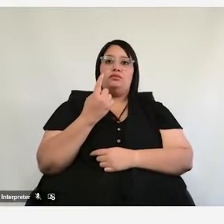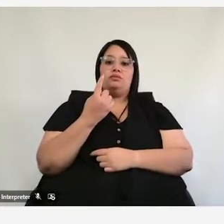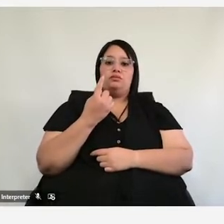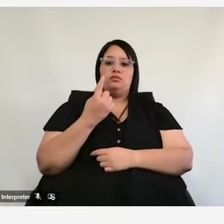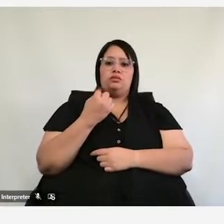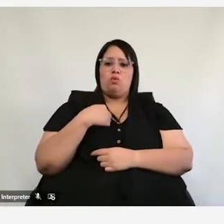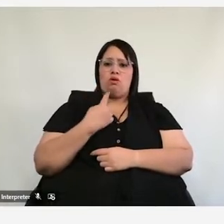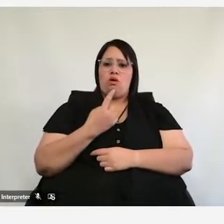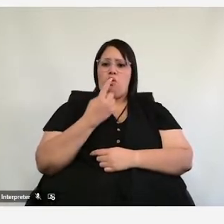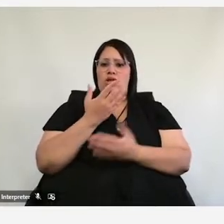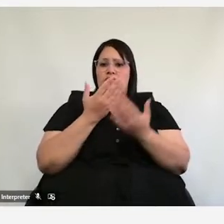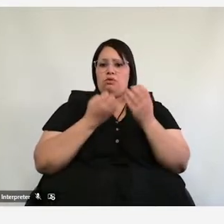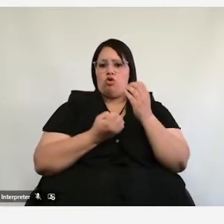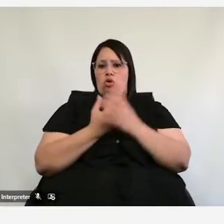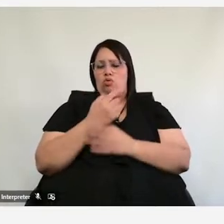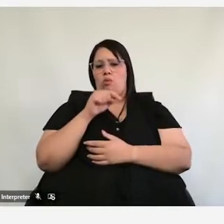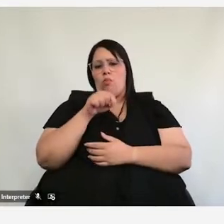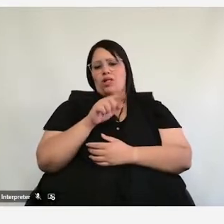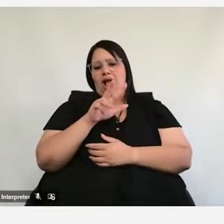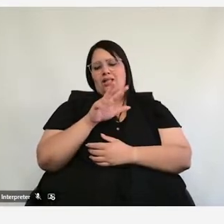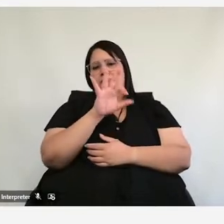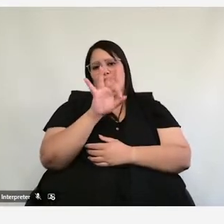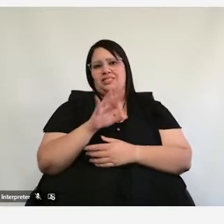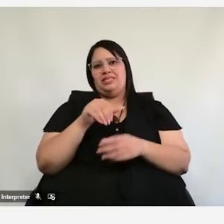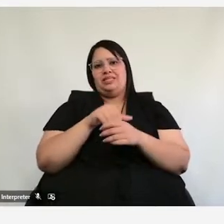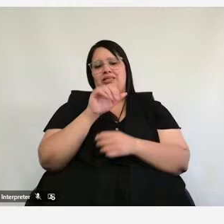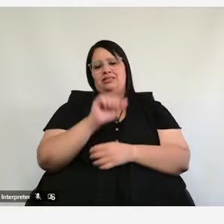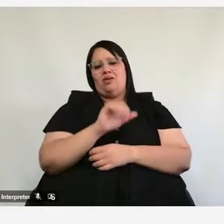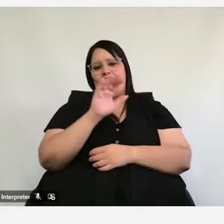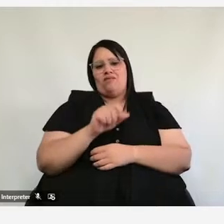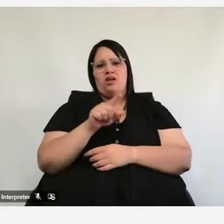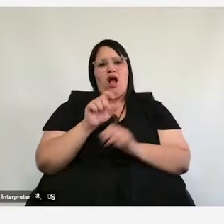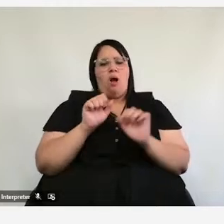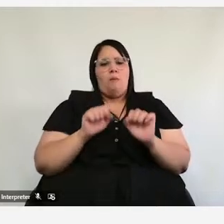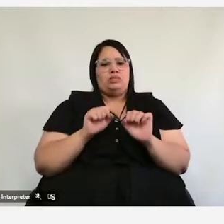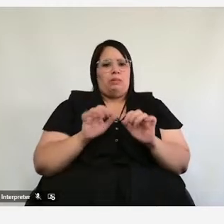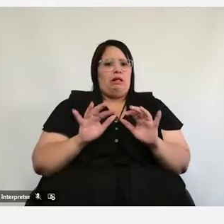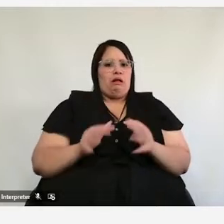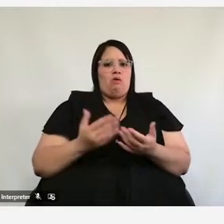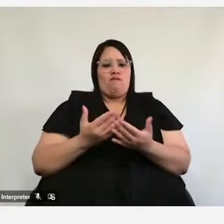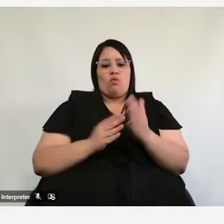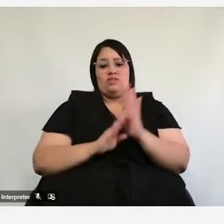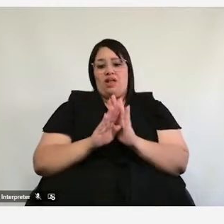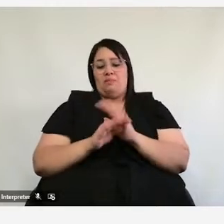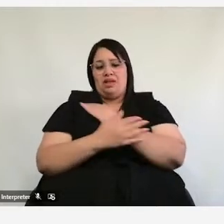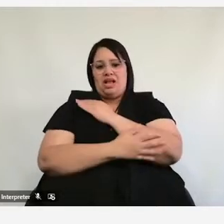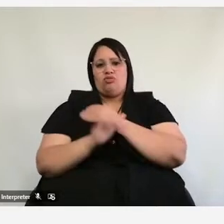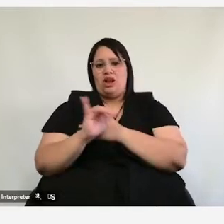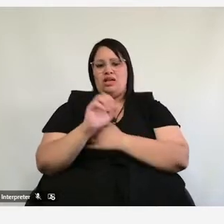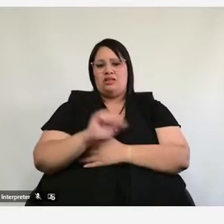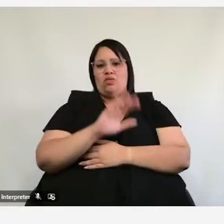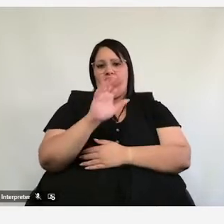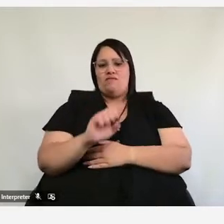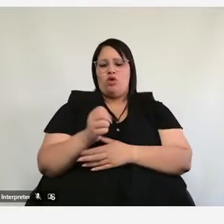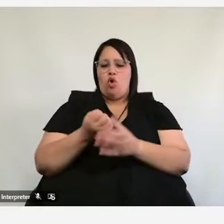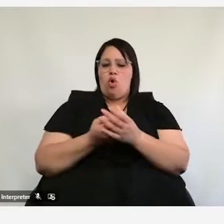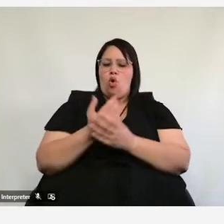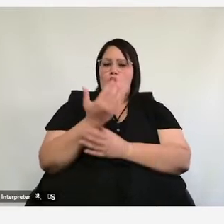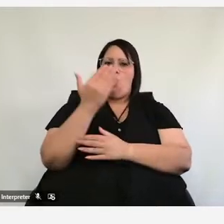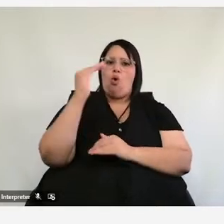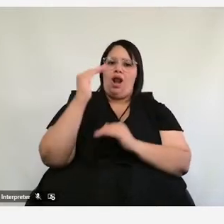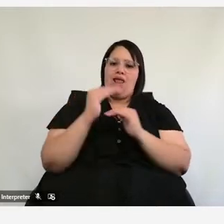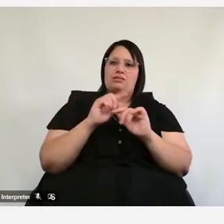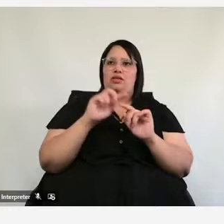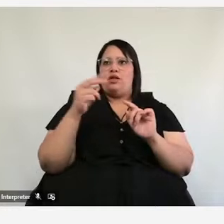only expecting a growth of 0.8% in South Africa. How is this possible for a developing country like South Africa to grow less than the